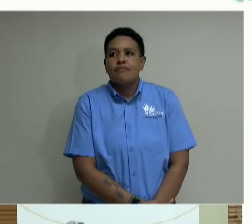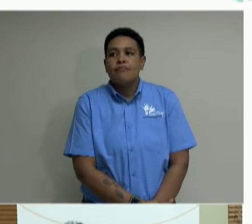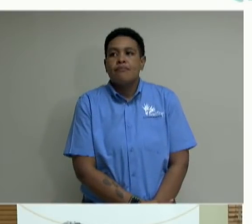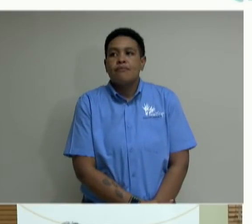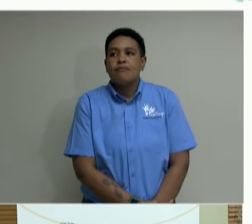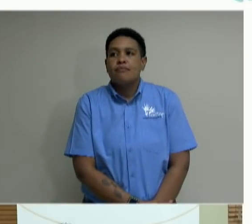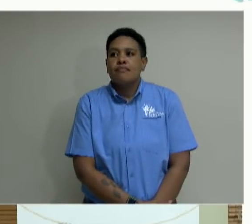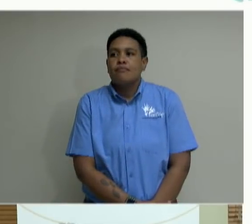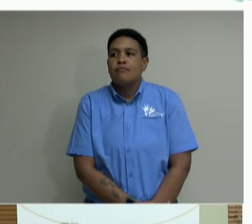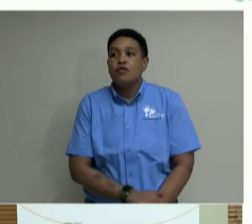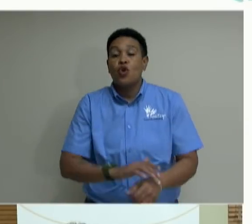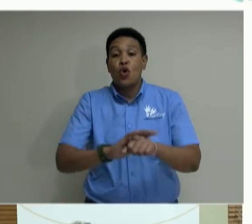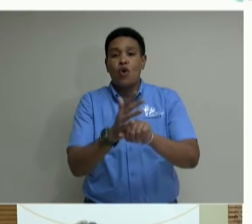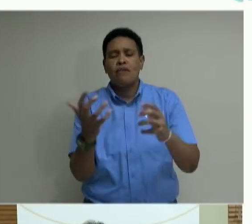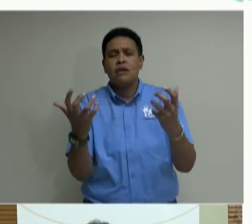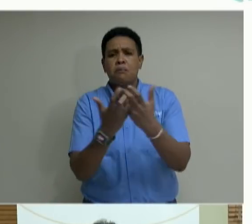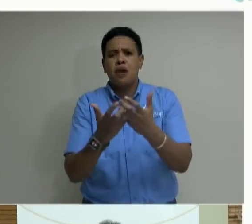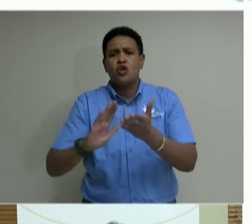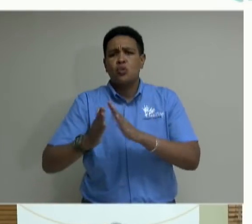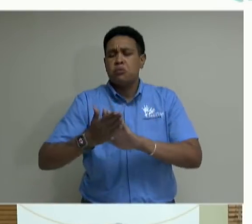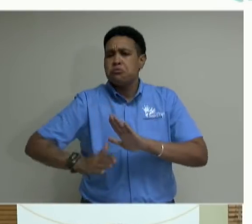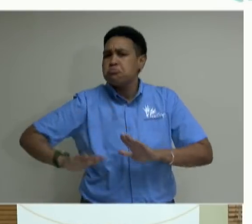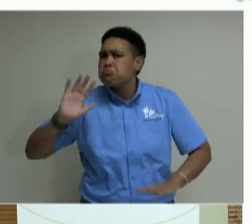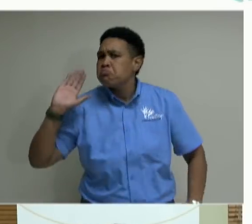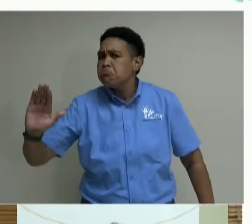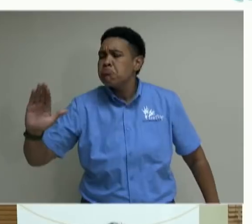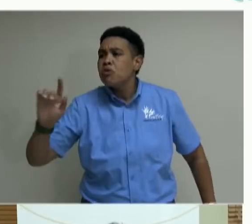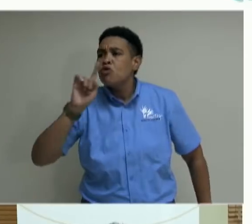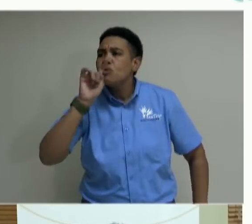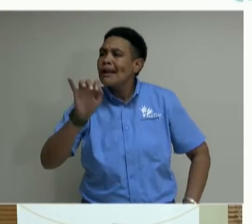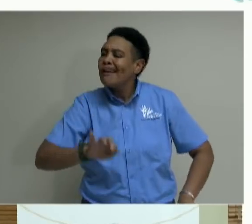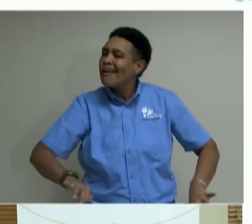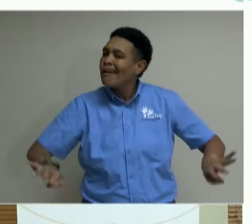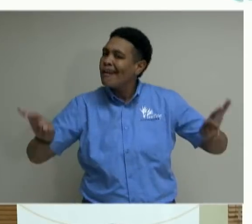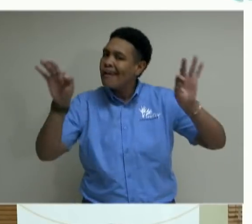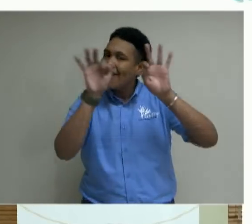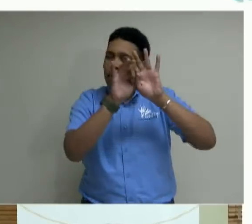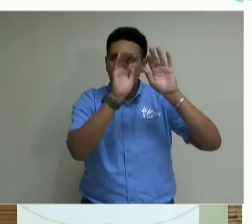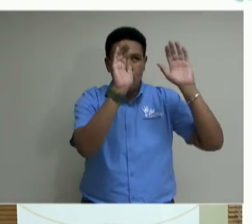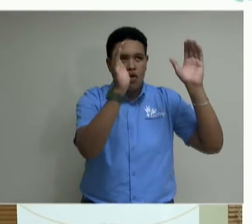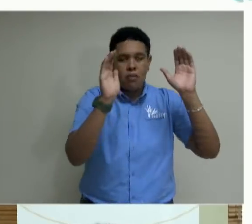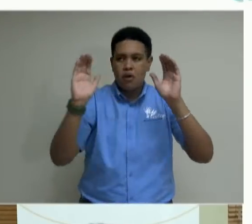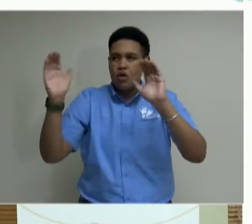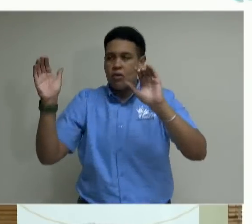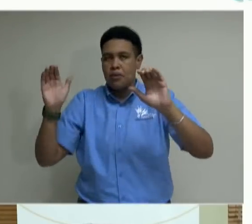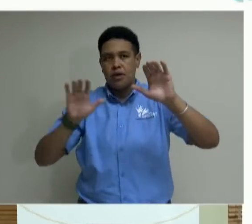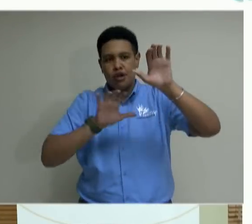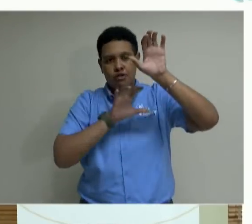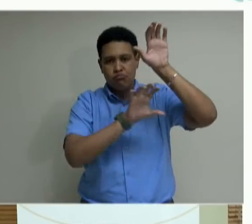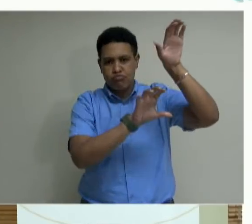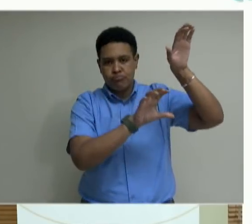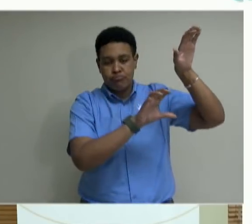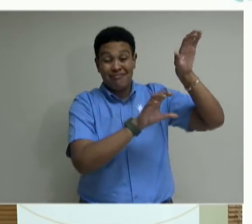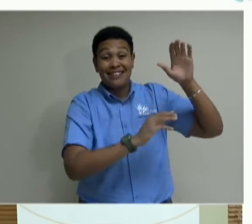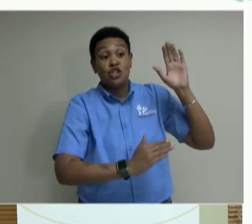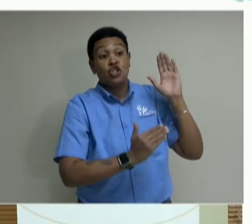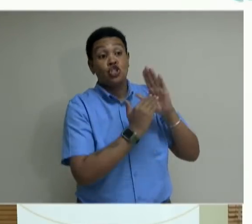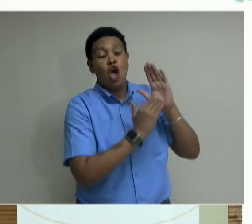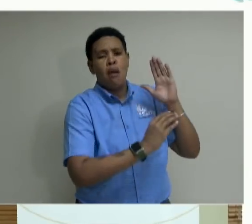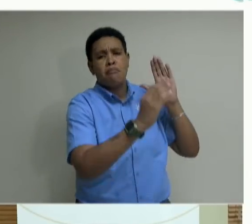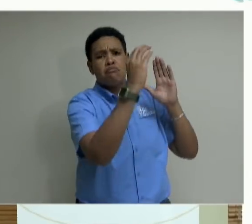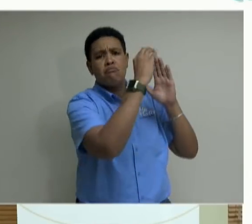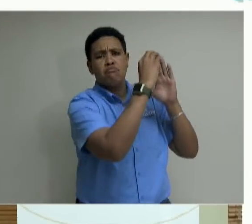COVID rates by community, this is a very important comparison for us to look at. The top map shows